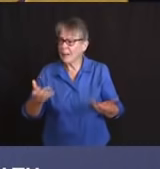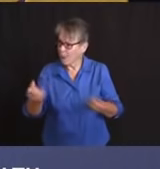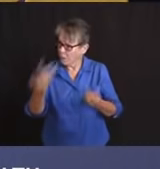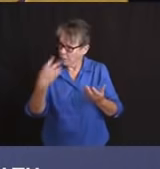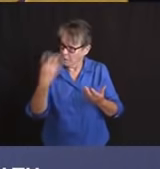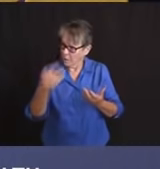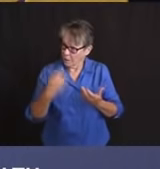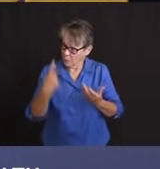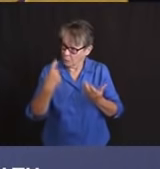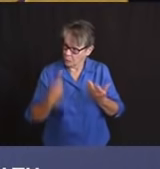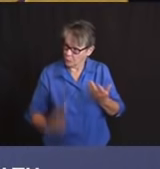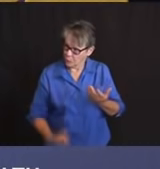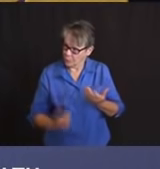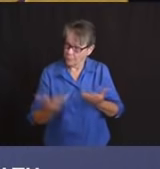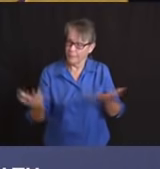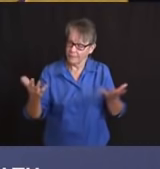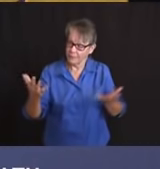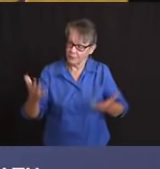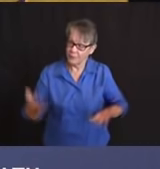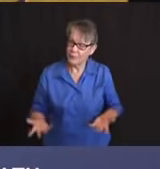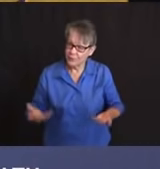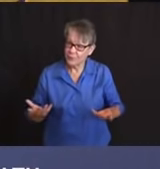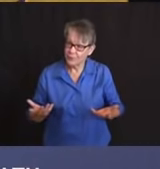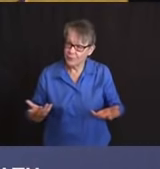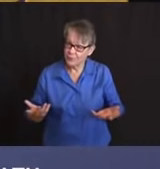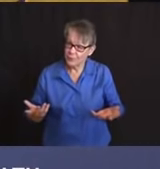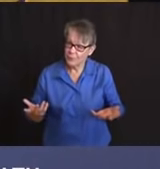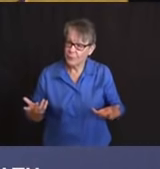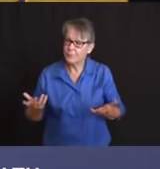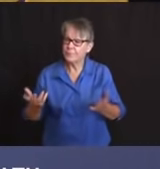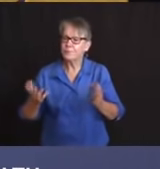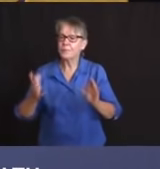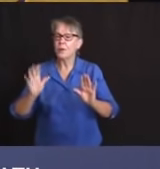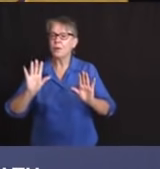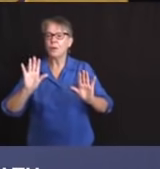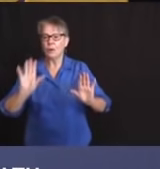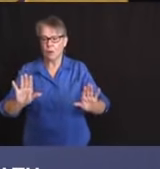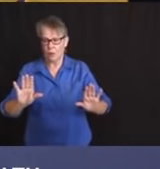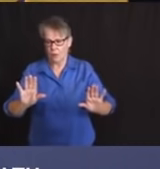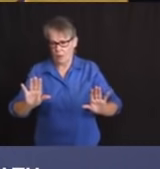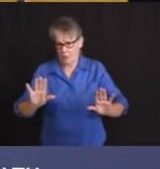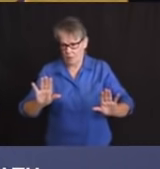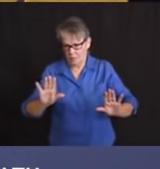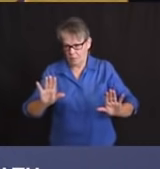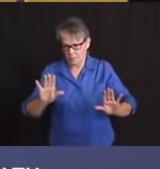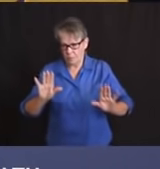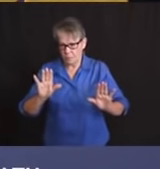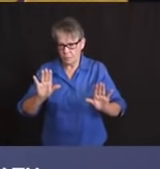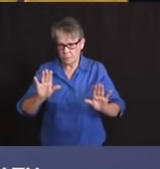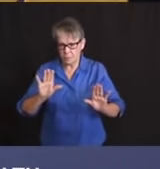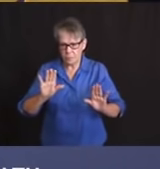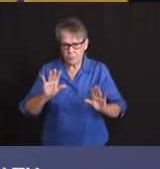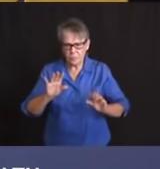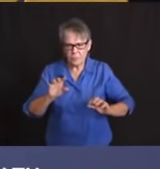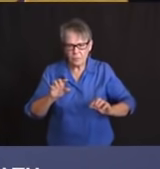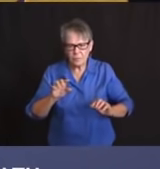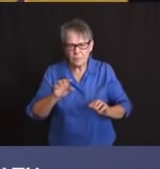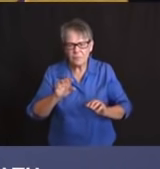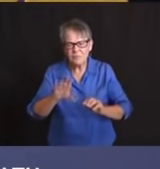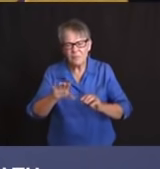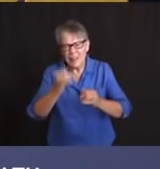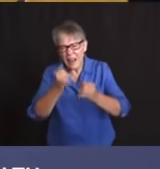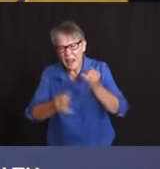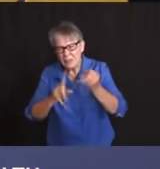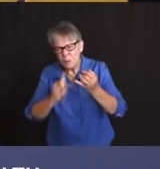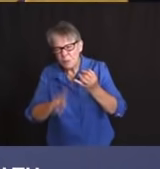And then, So the one you just asked, if you could wrap this up, but what was the one you just asked? The one after,